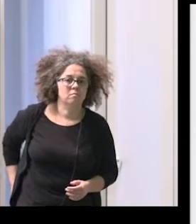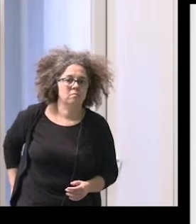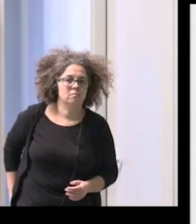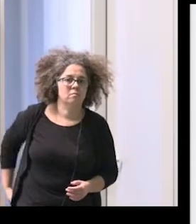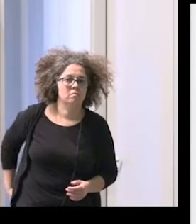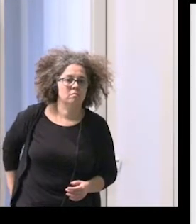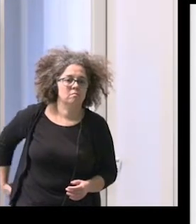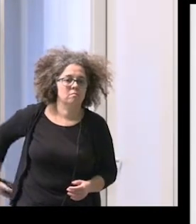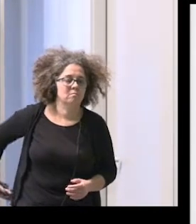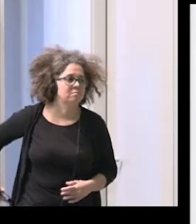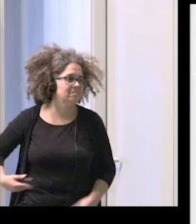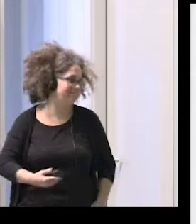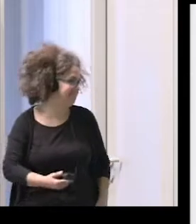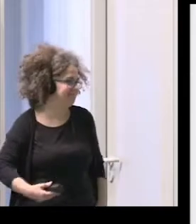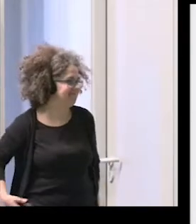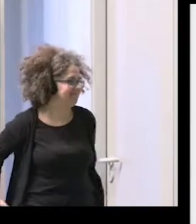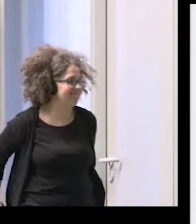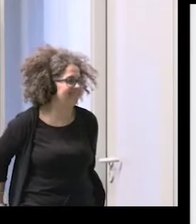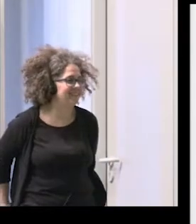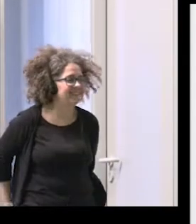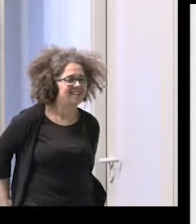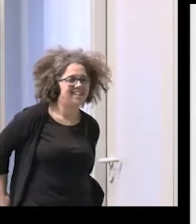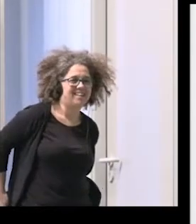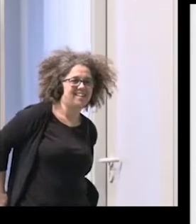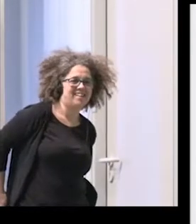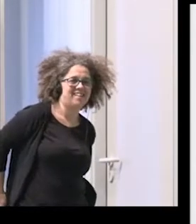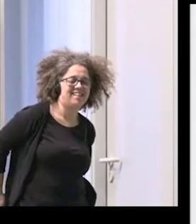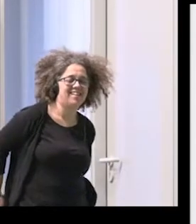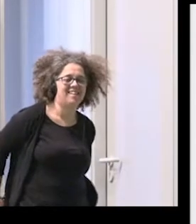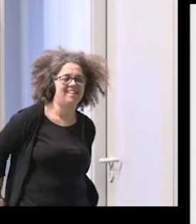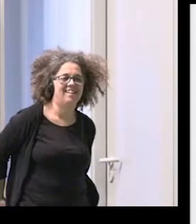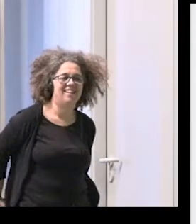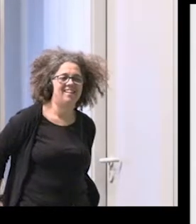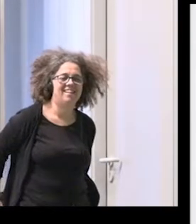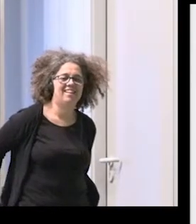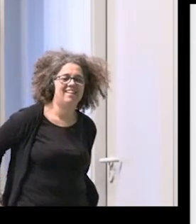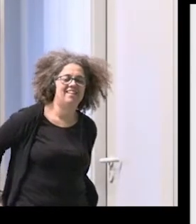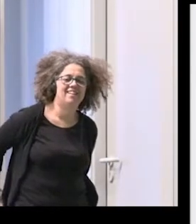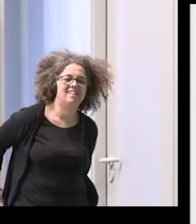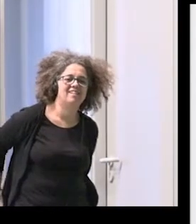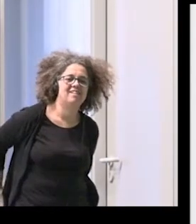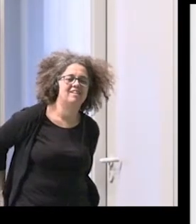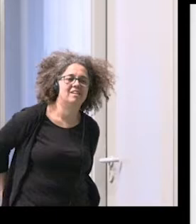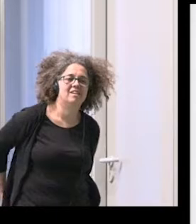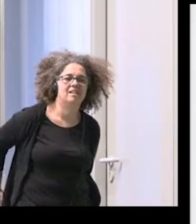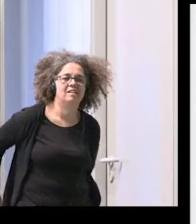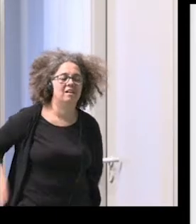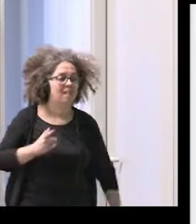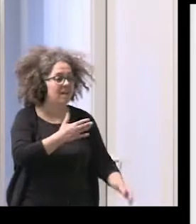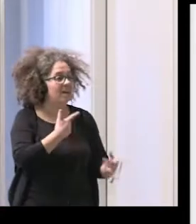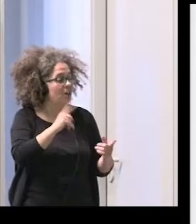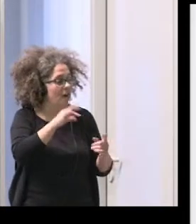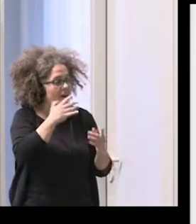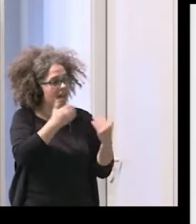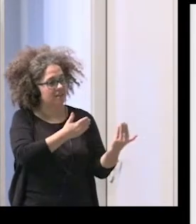I really want to thank Quiero dar las organizer. What a gracias wonderful a los celebration. organizadores por esta 40 fantástica years of one celebración, organization. 40 años, It's a pleasure for y